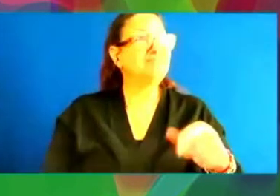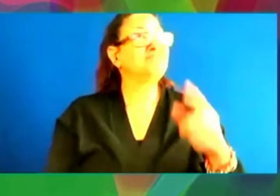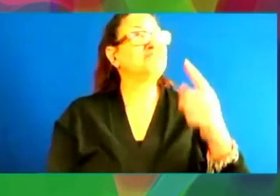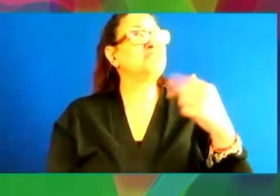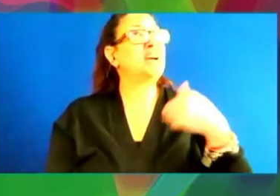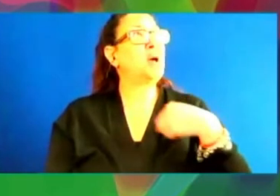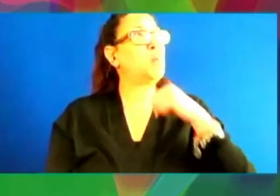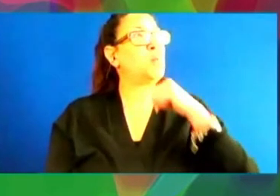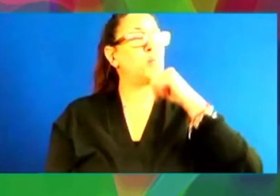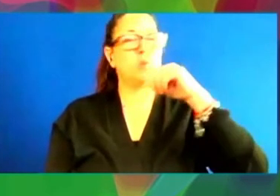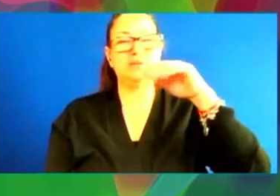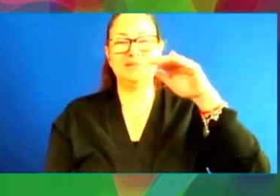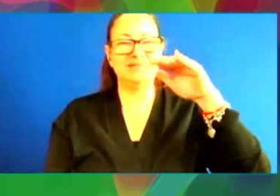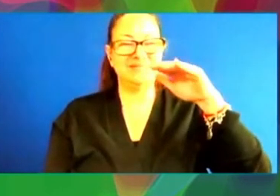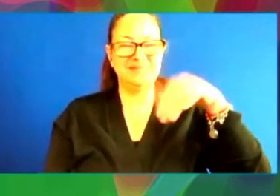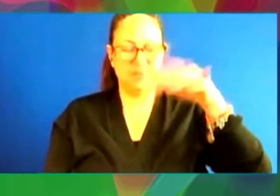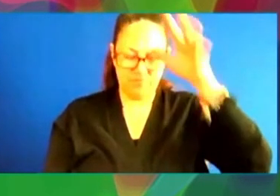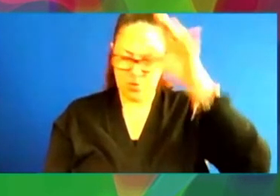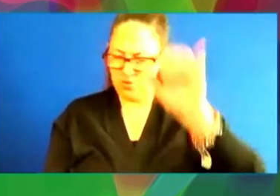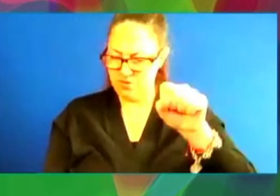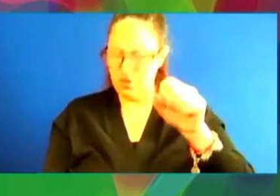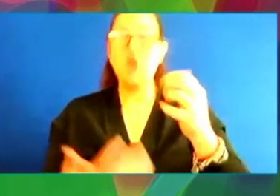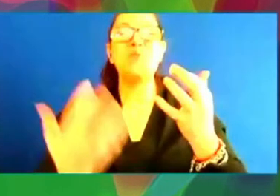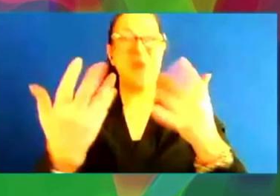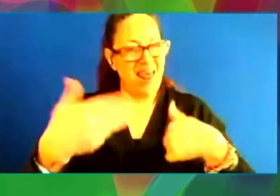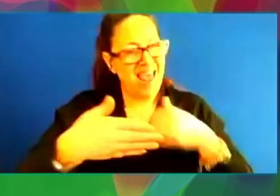I wasn't yet a father, right? No, yes I was, I had a